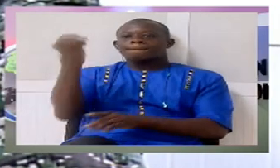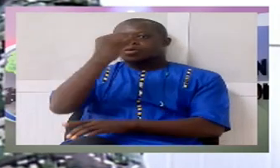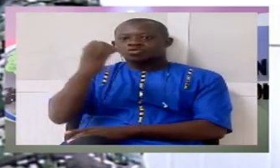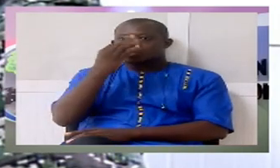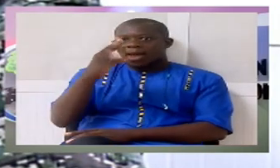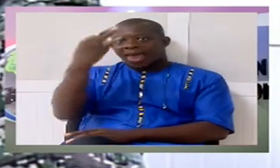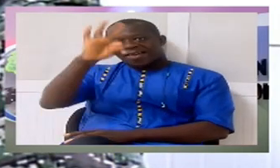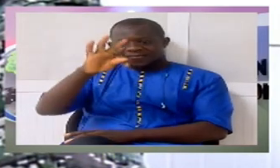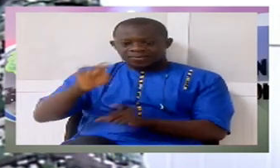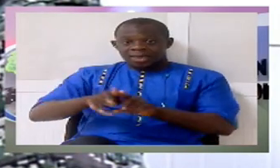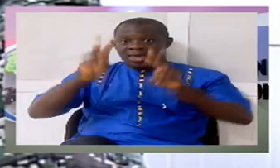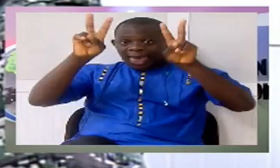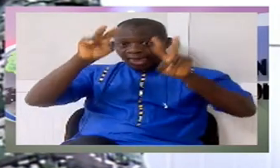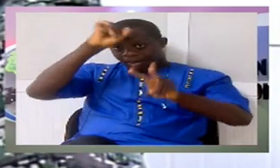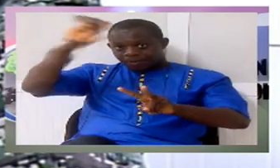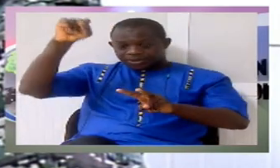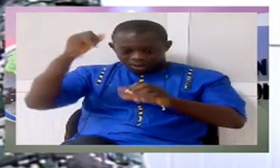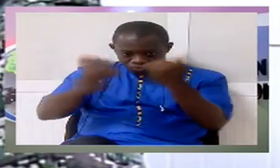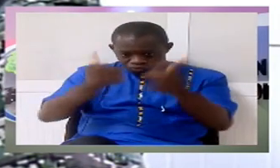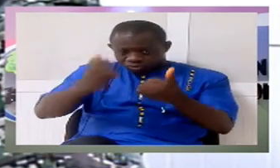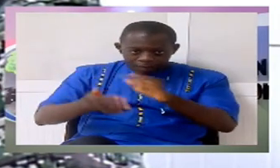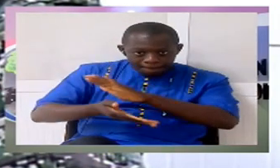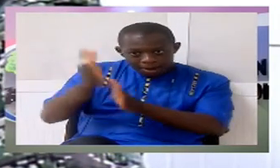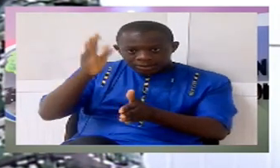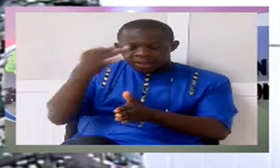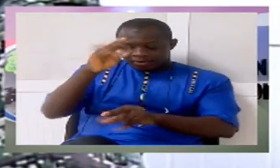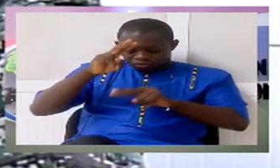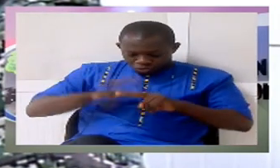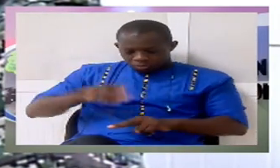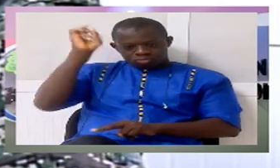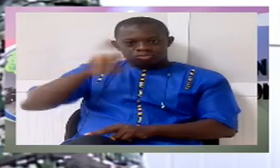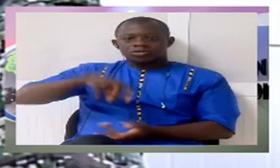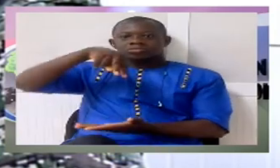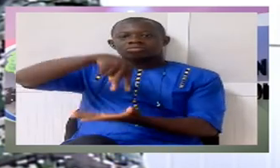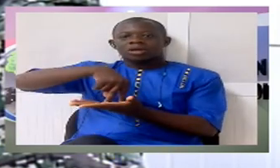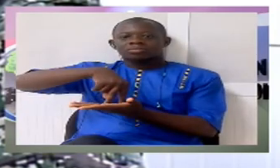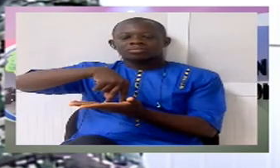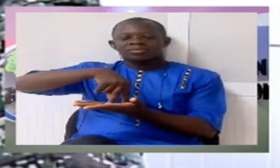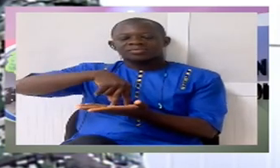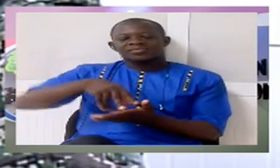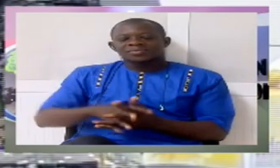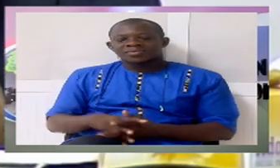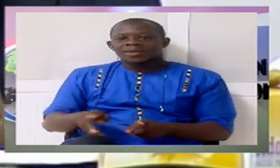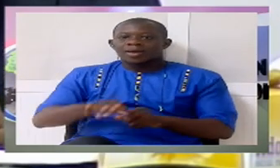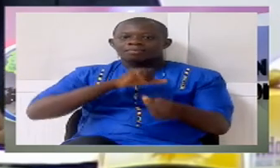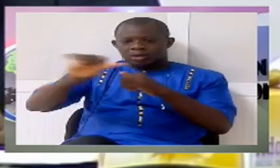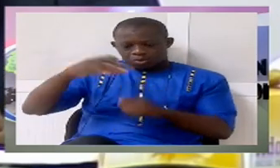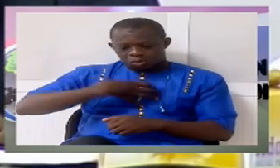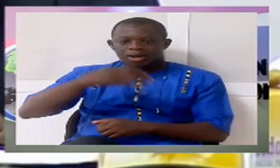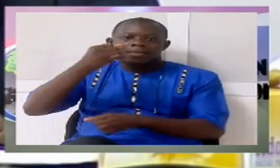You should say that if it find you, even when while you were sitting down, you were expected to stand up. Let's get this